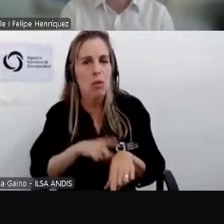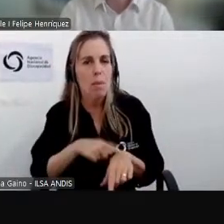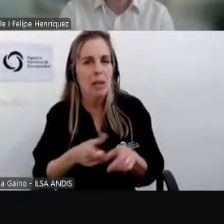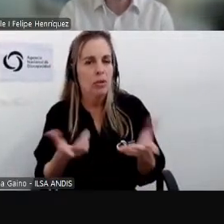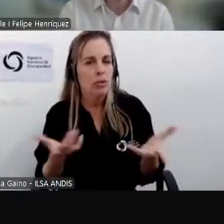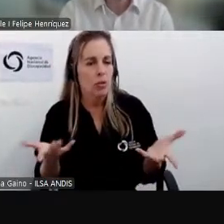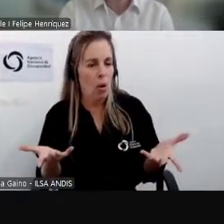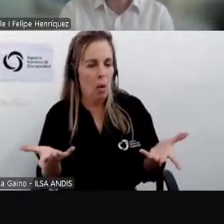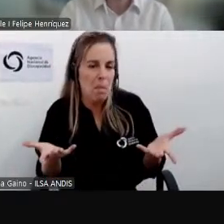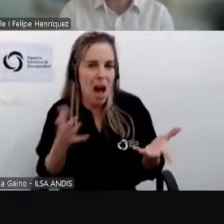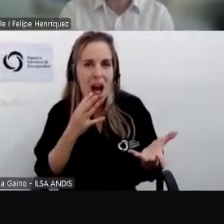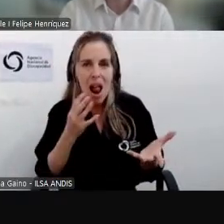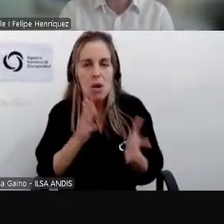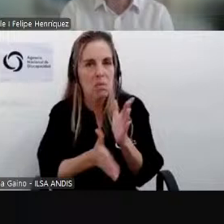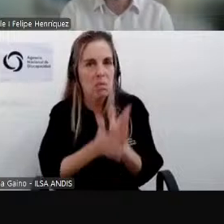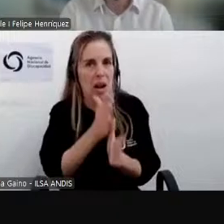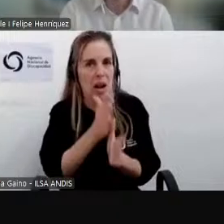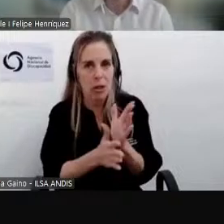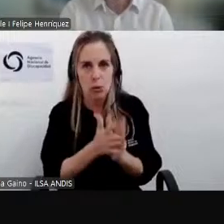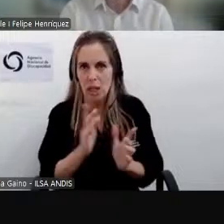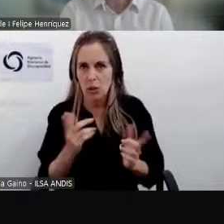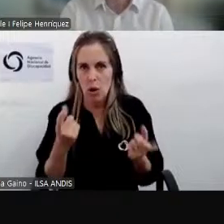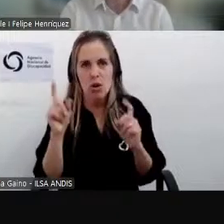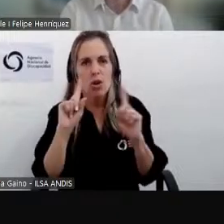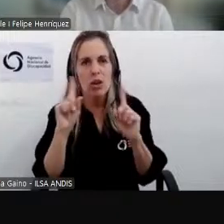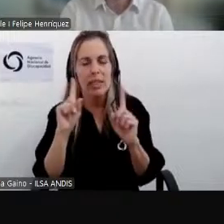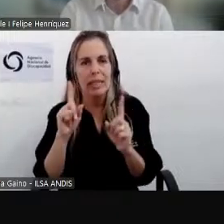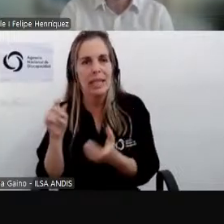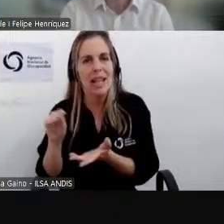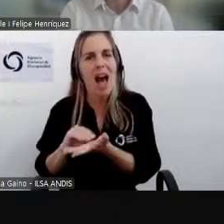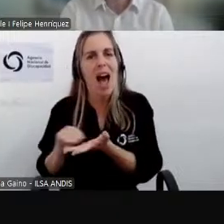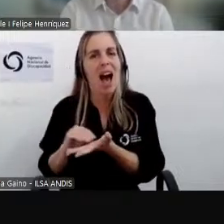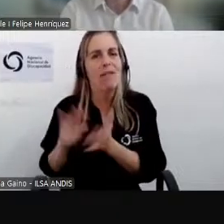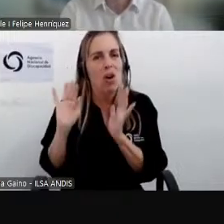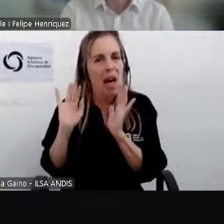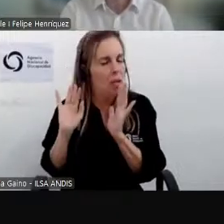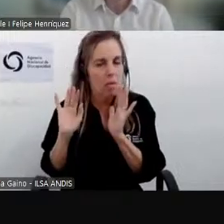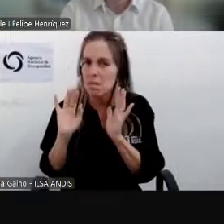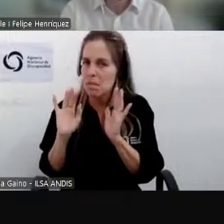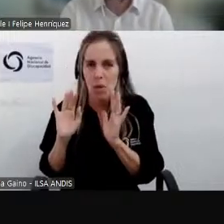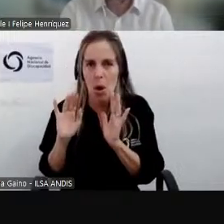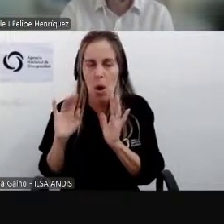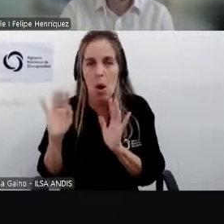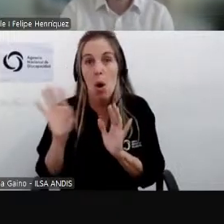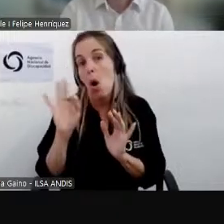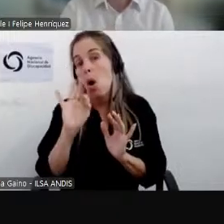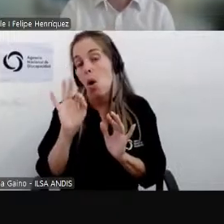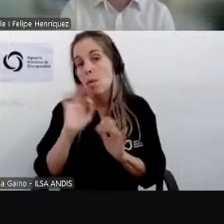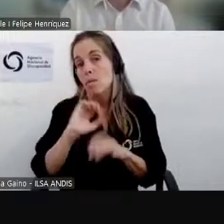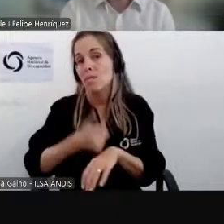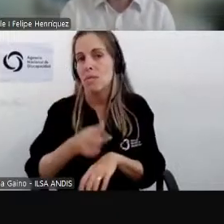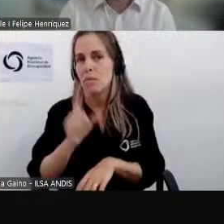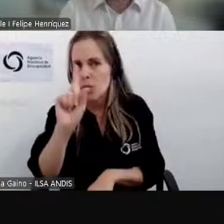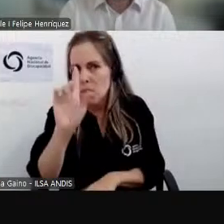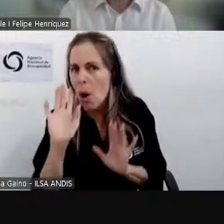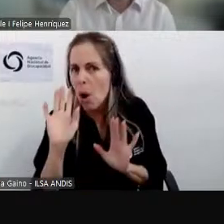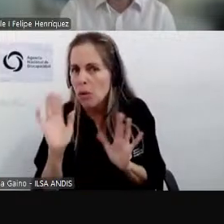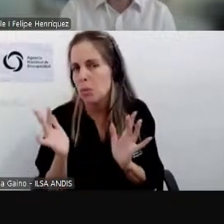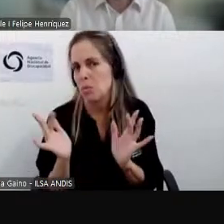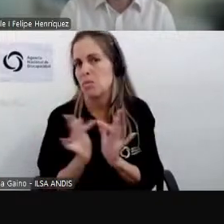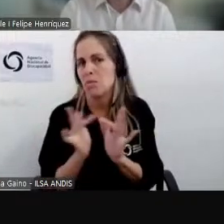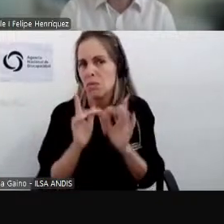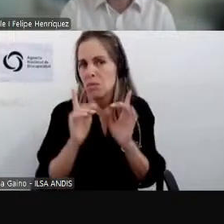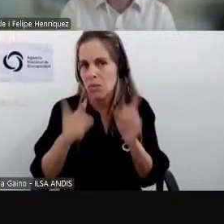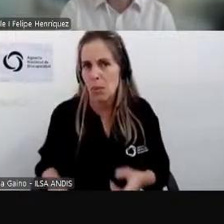It's non-for-profit. I mean, you can resort to it for free. It calls no need for counsel, legal